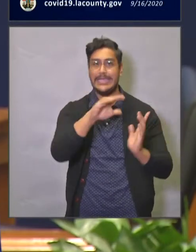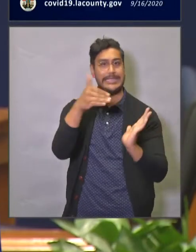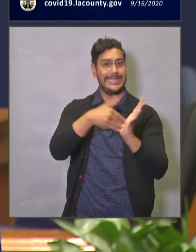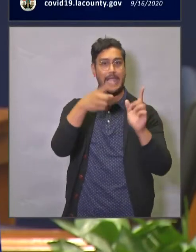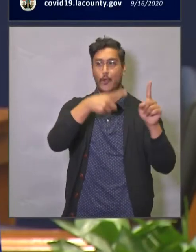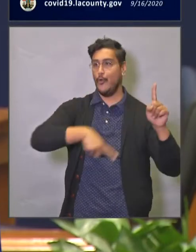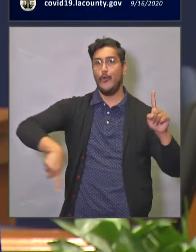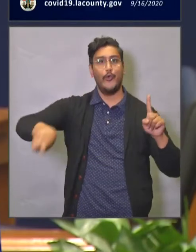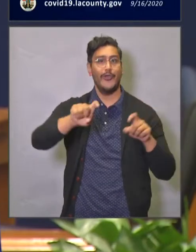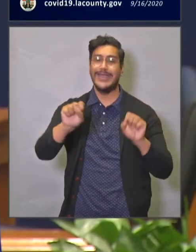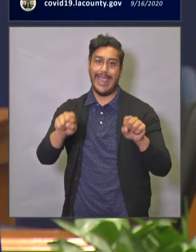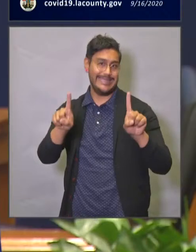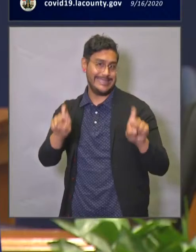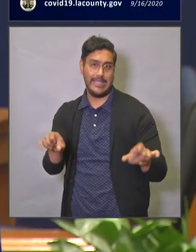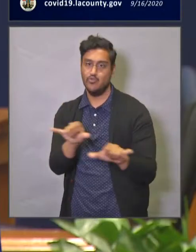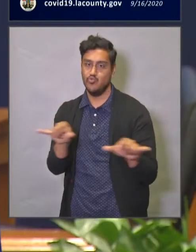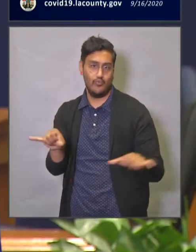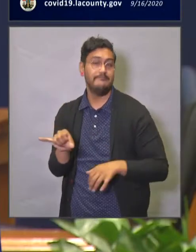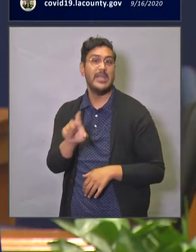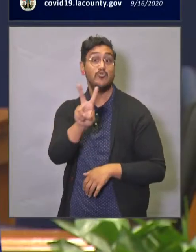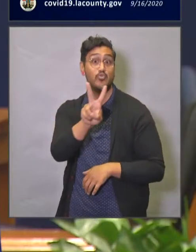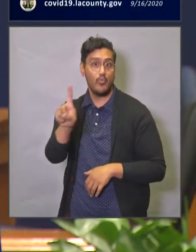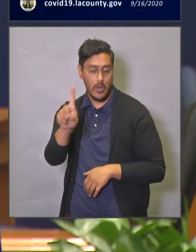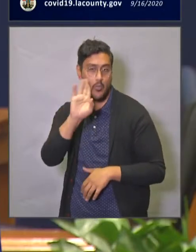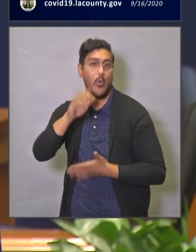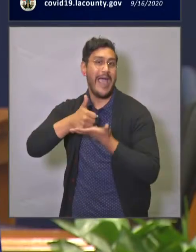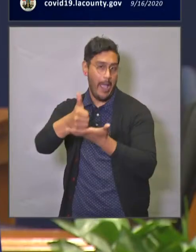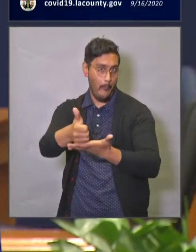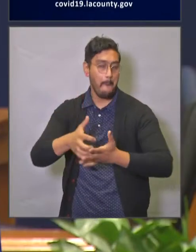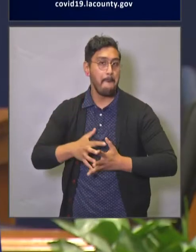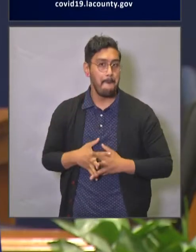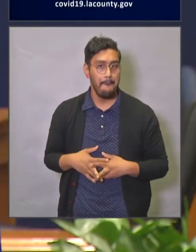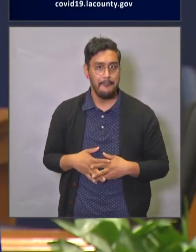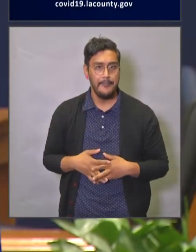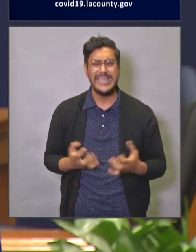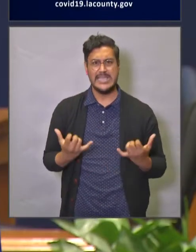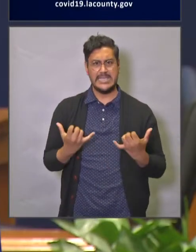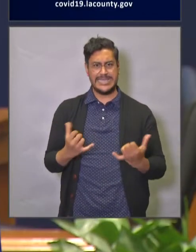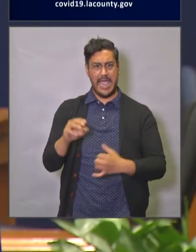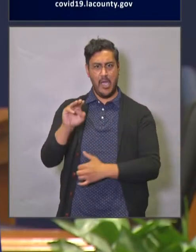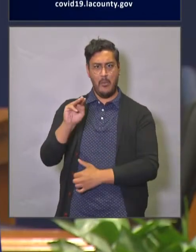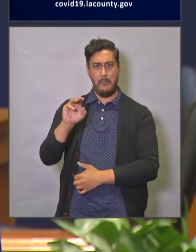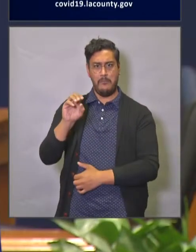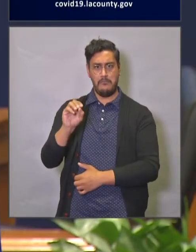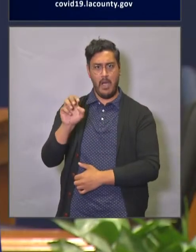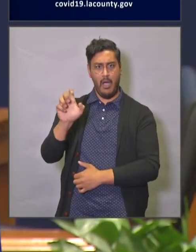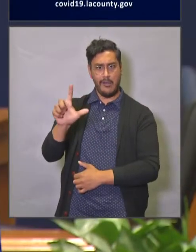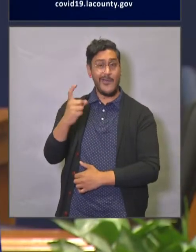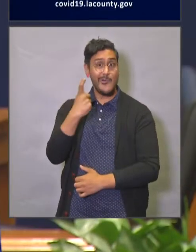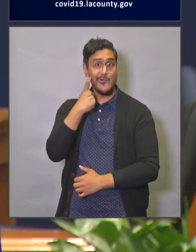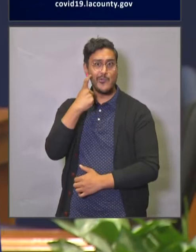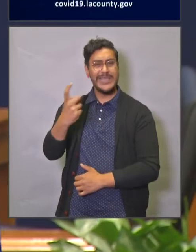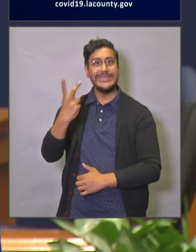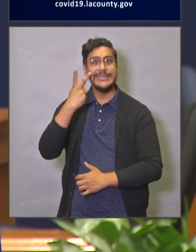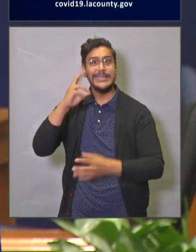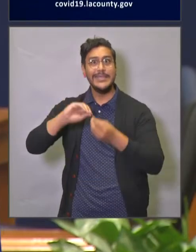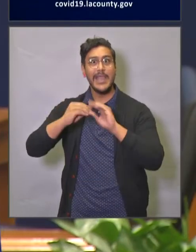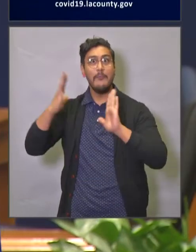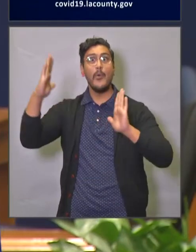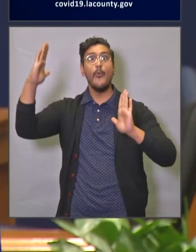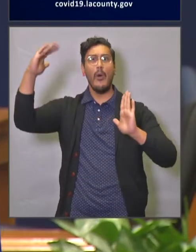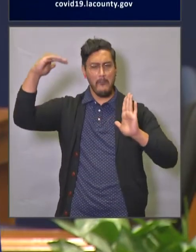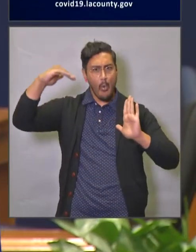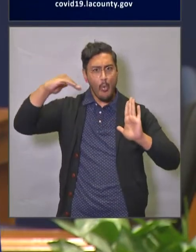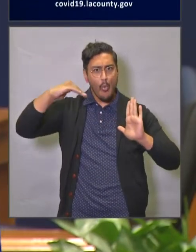can also assist you. Turning now to the model, the downward trend that we've seen in recent weeks with respect to the number